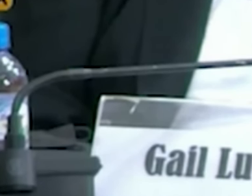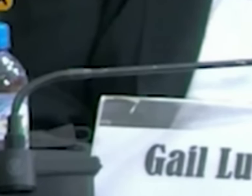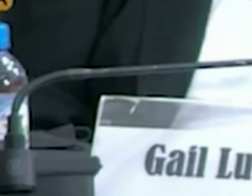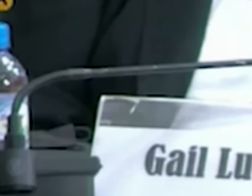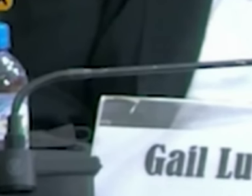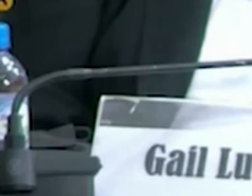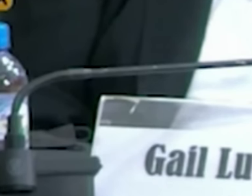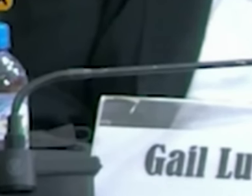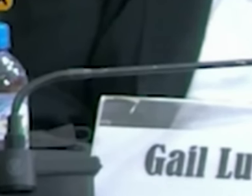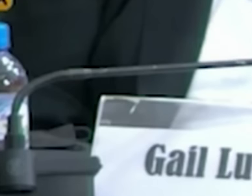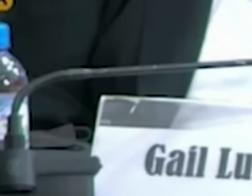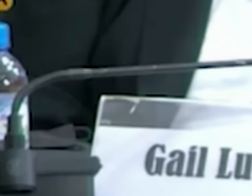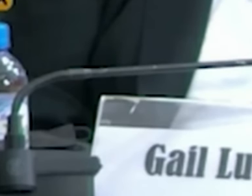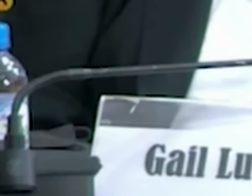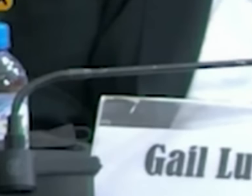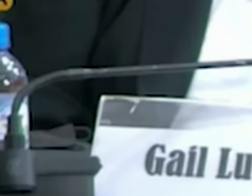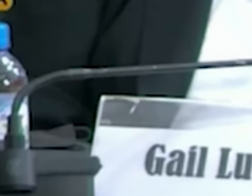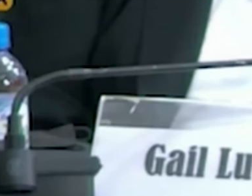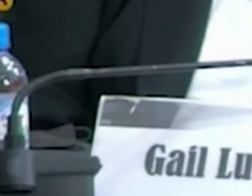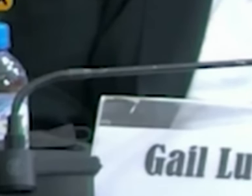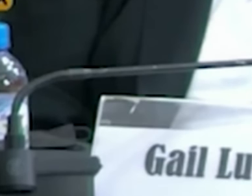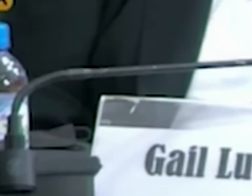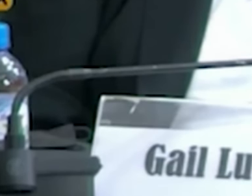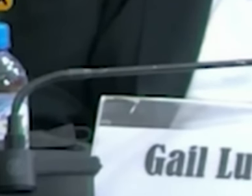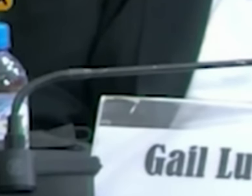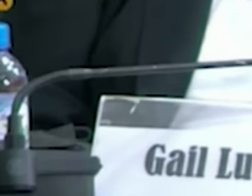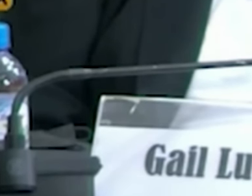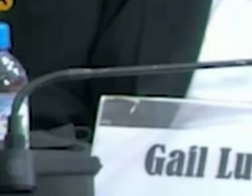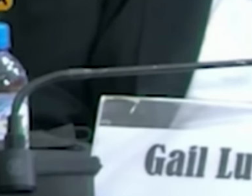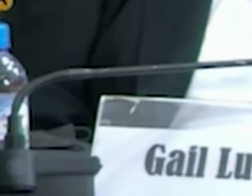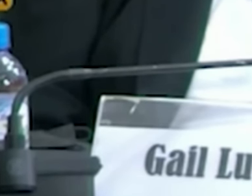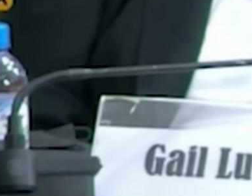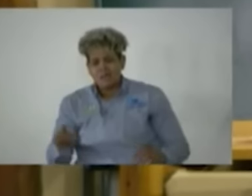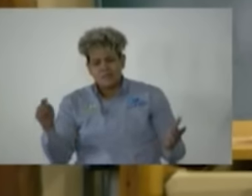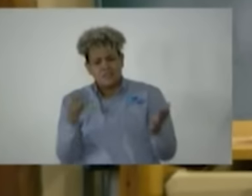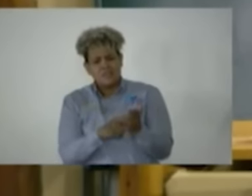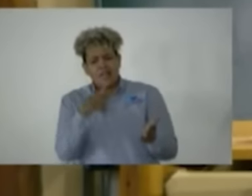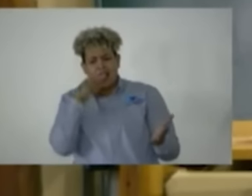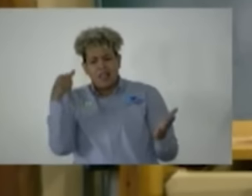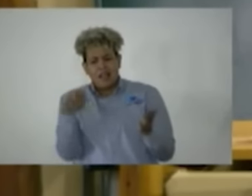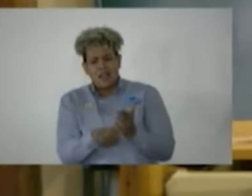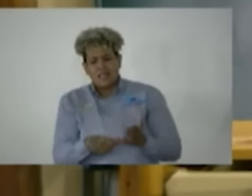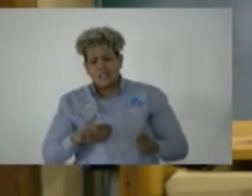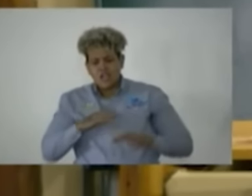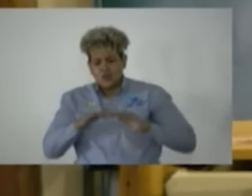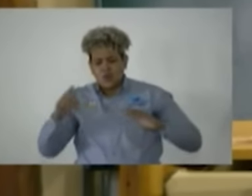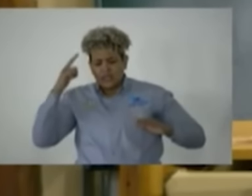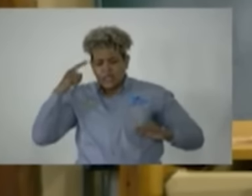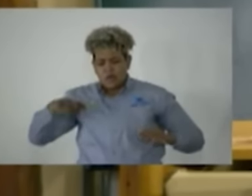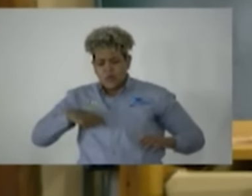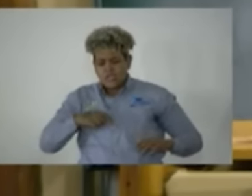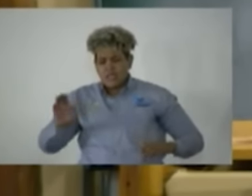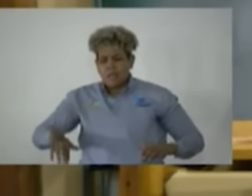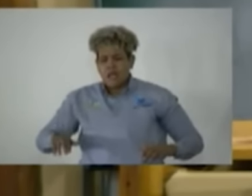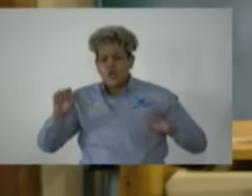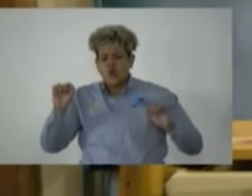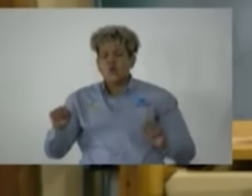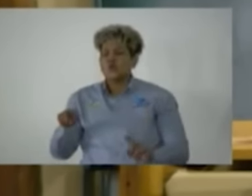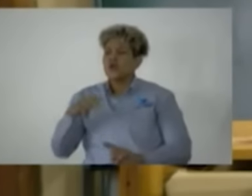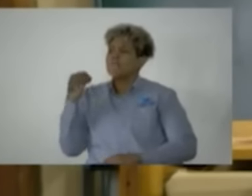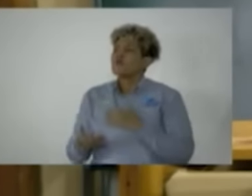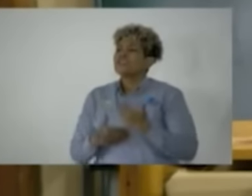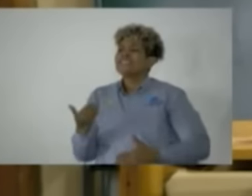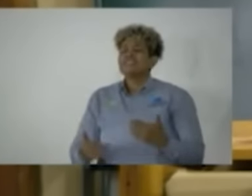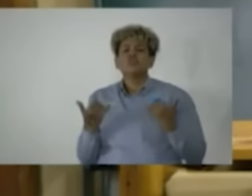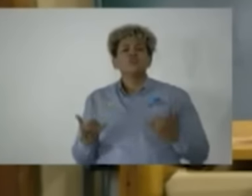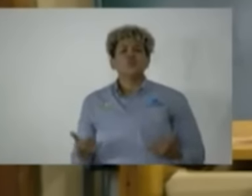General, Pamela Manro Ellis, to discuss the matter later this week. But the opposition wanted more. Leader of